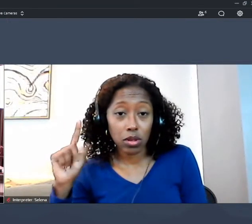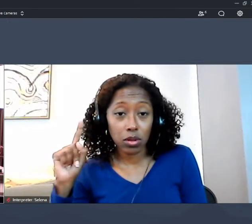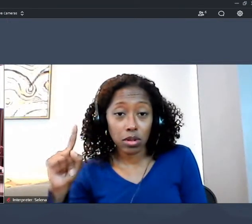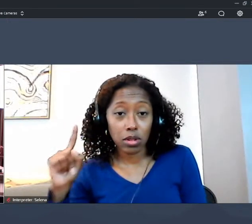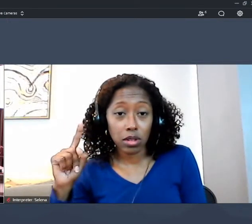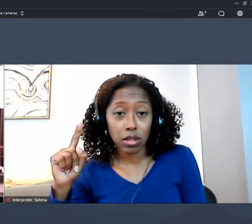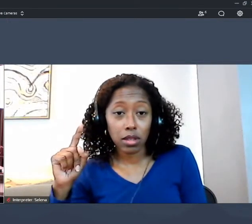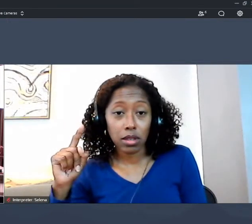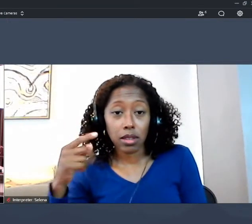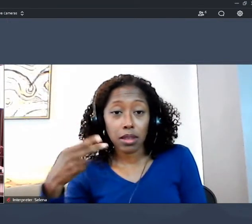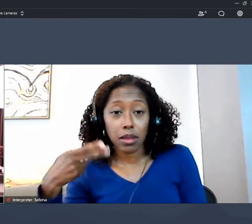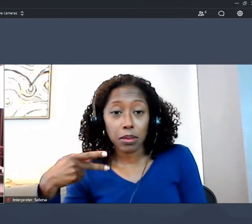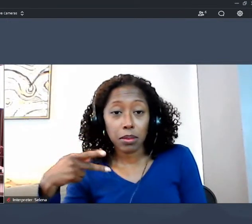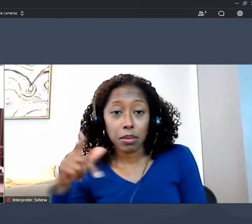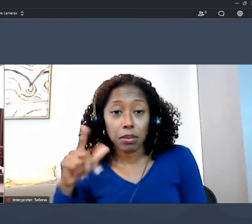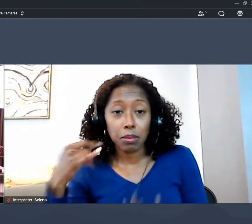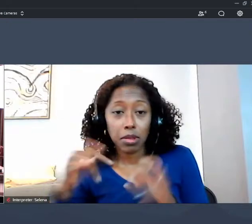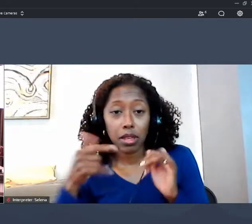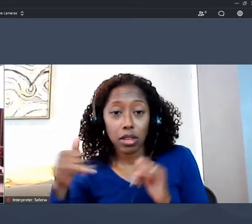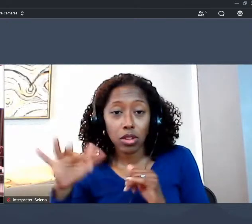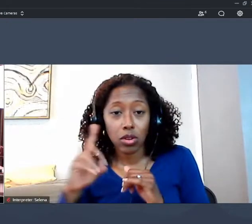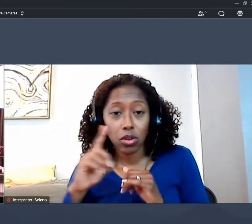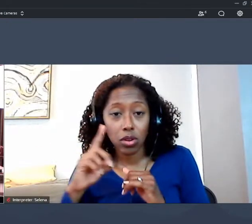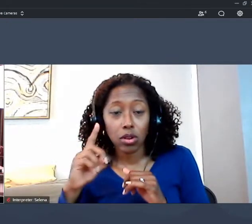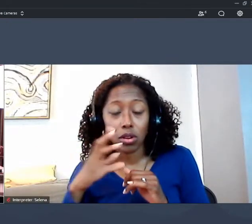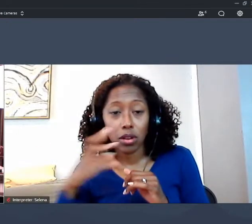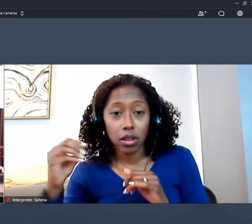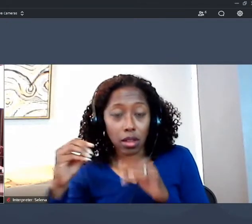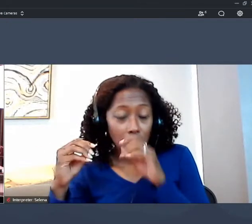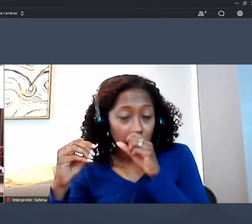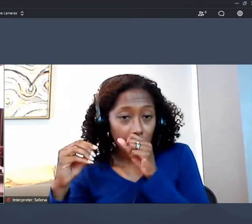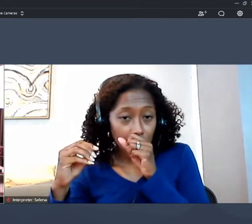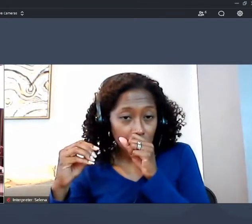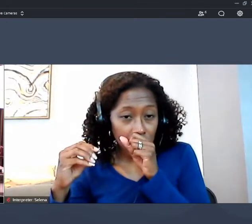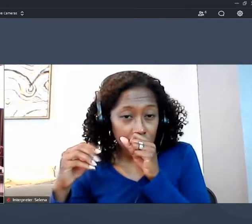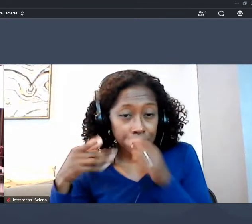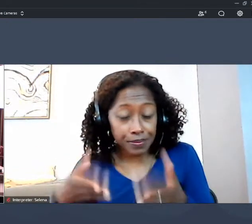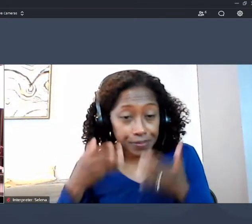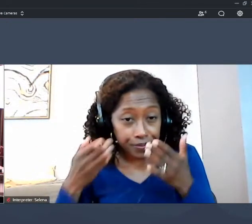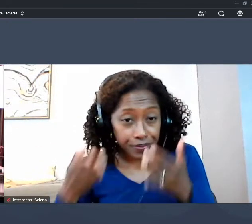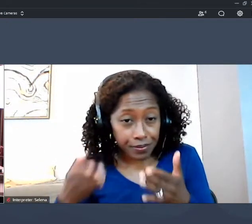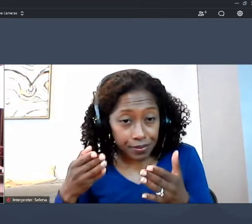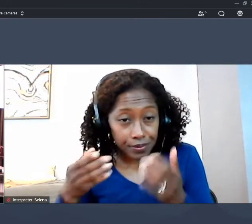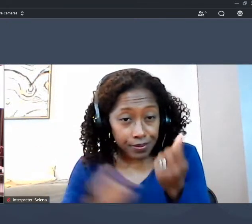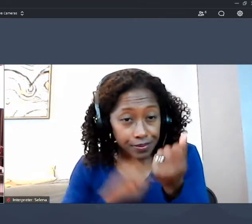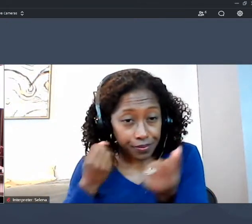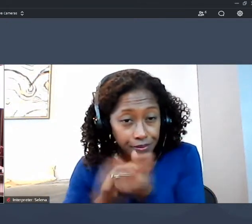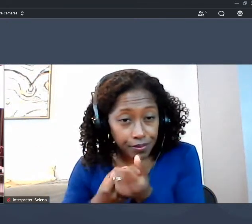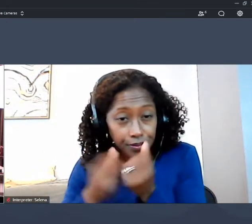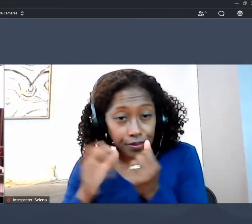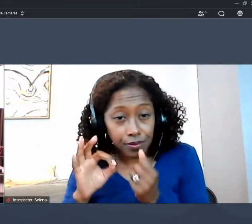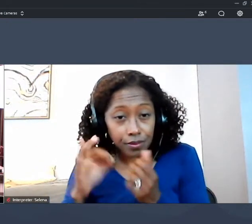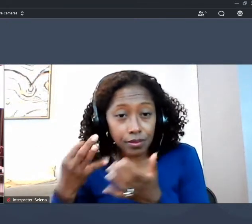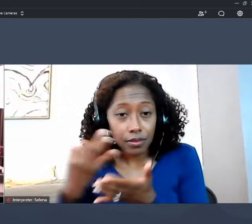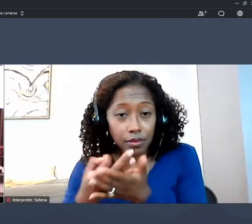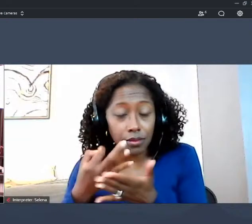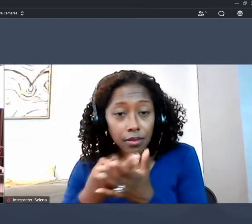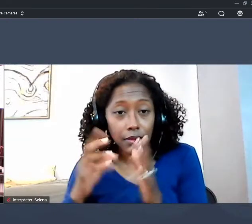Play Yard Renovation and appropriate same. This resolution is sponsored by the Finance Division.